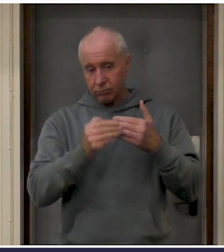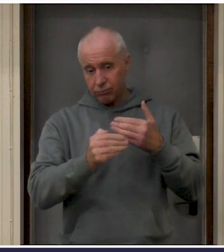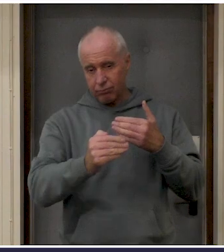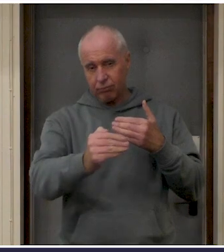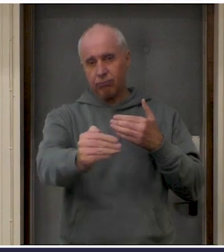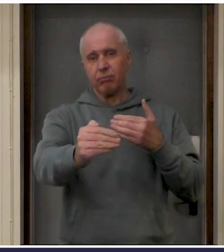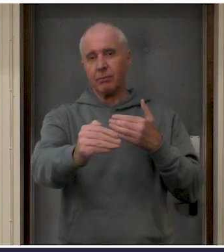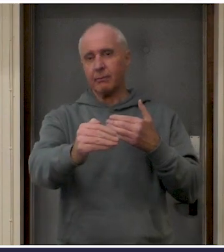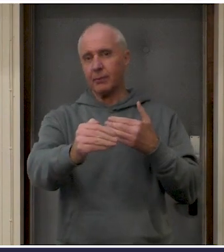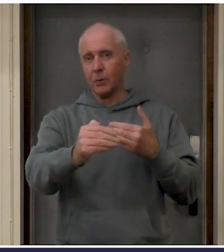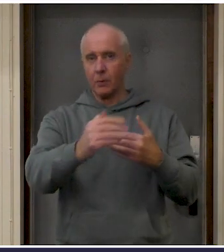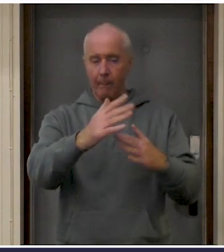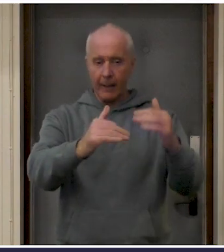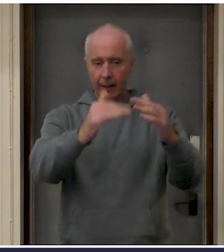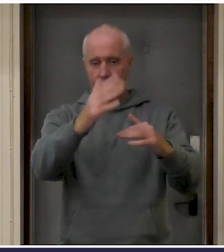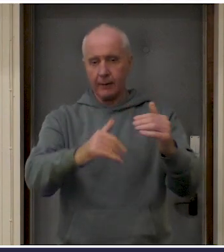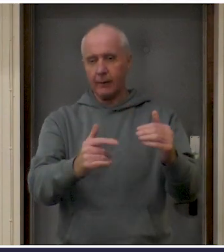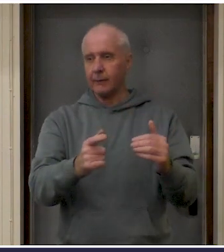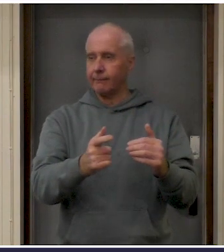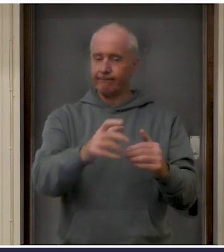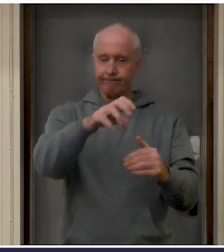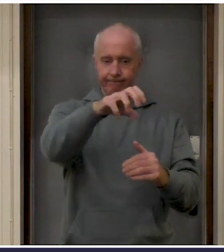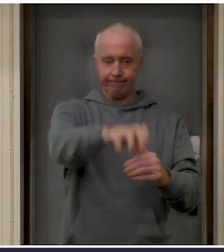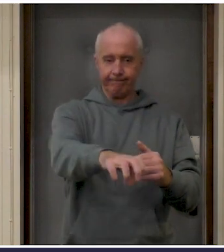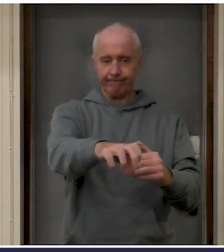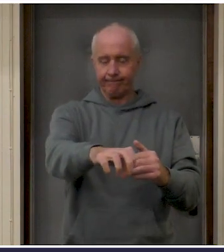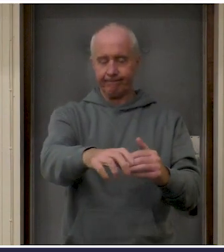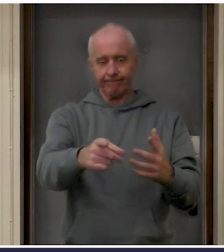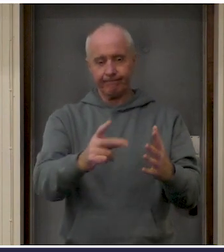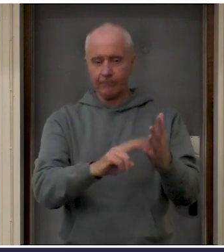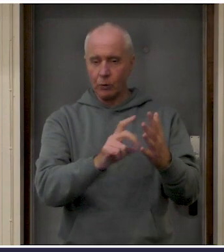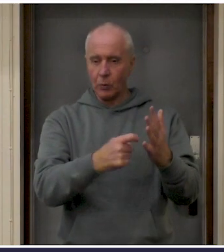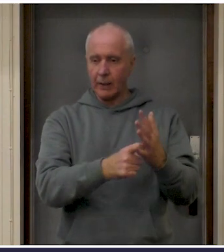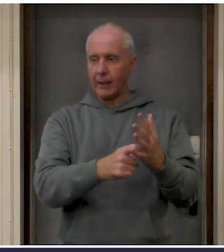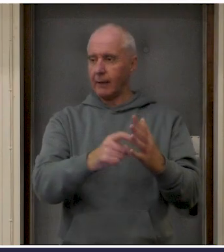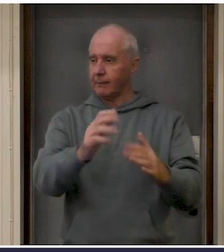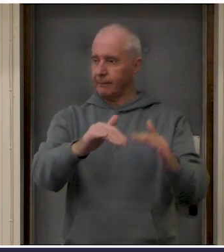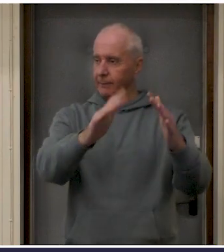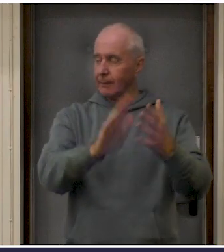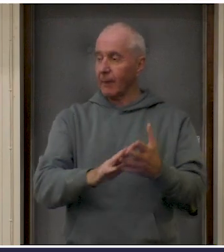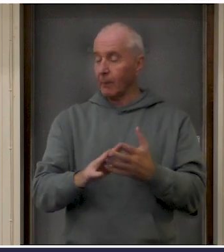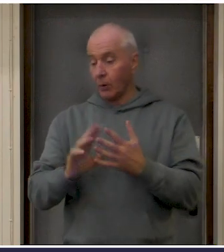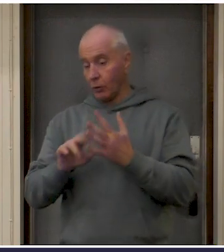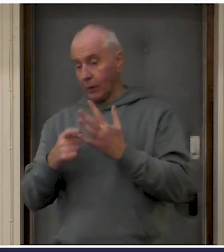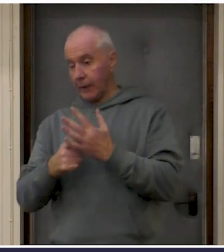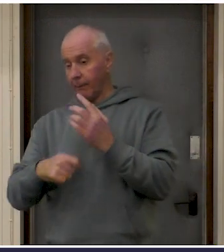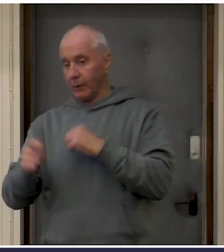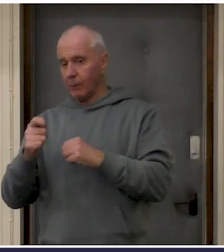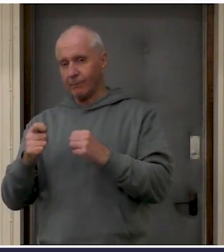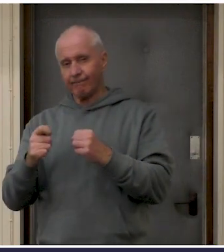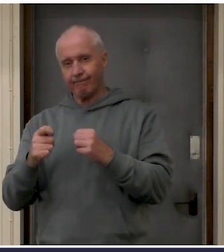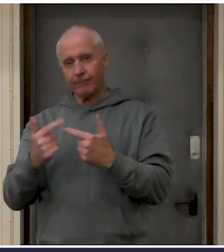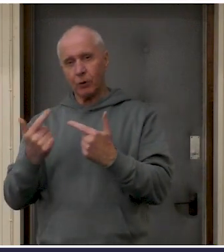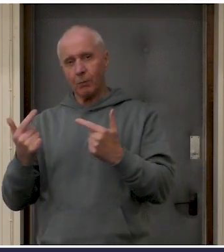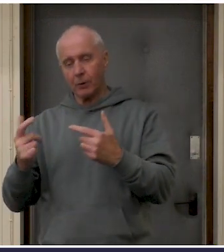degree. But it got tangled. I think nuclear's been tangled a little bit too closely with